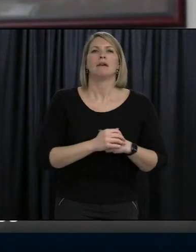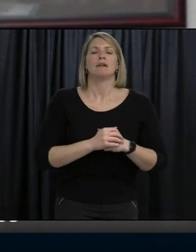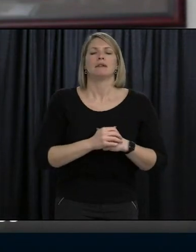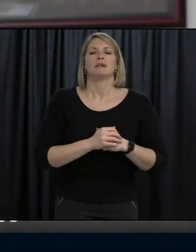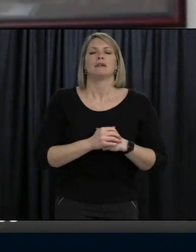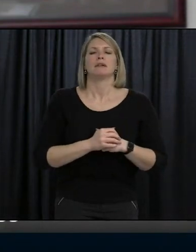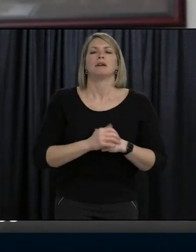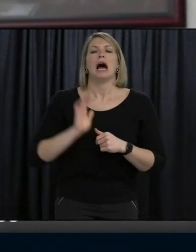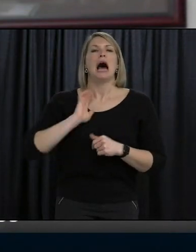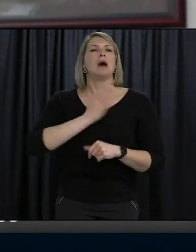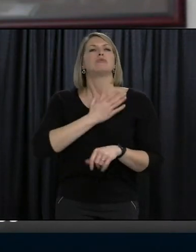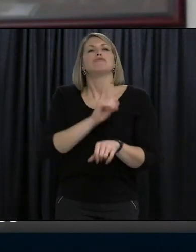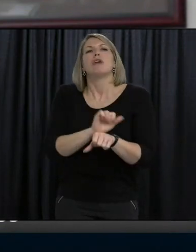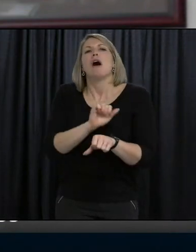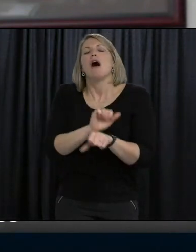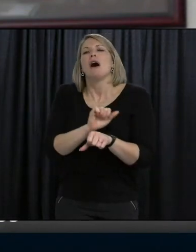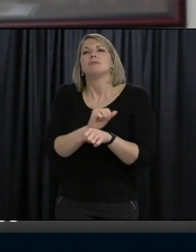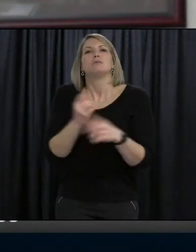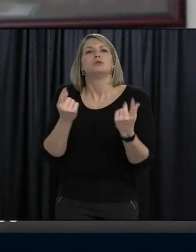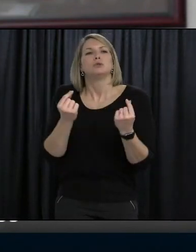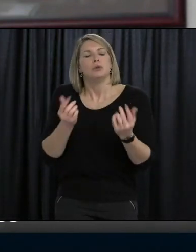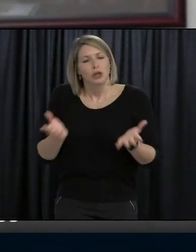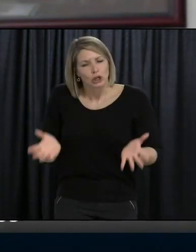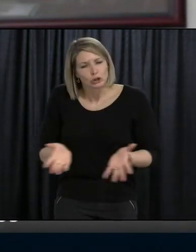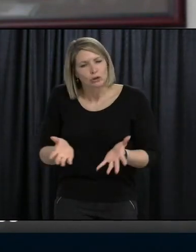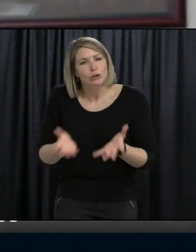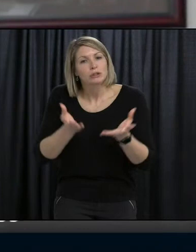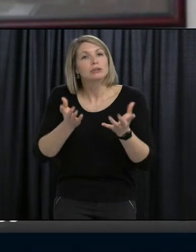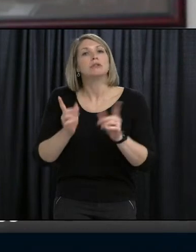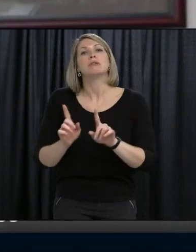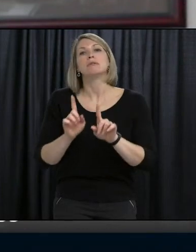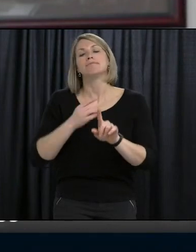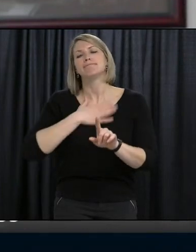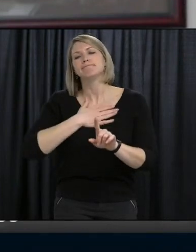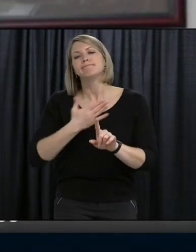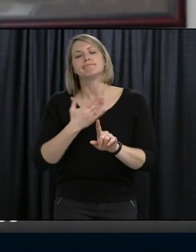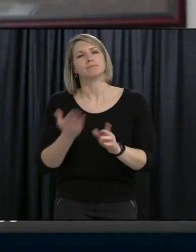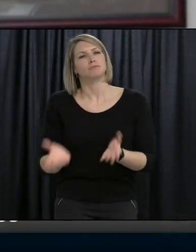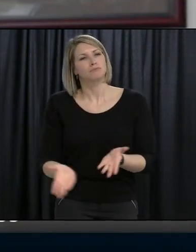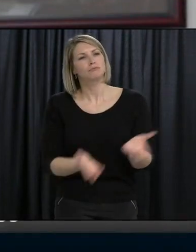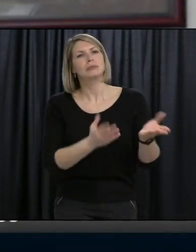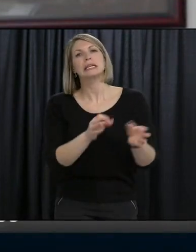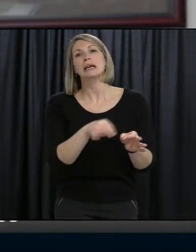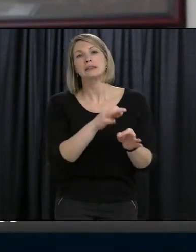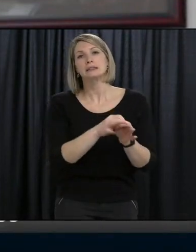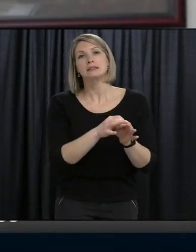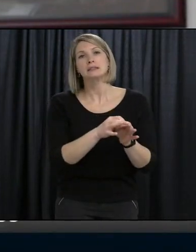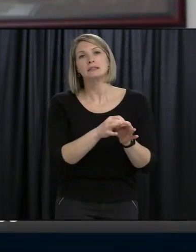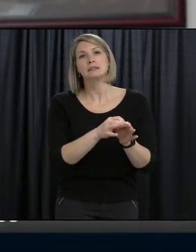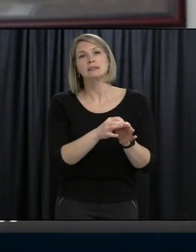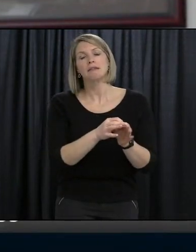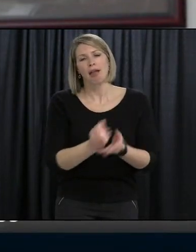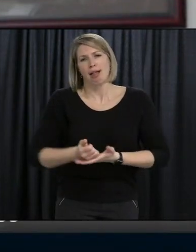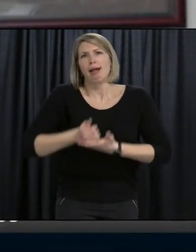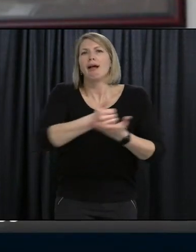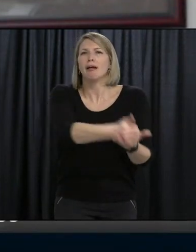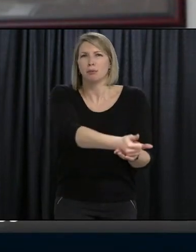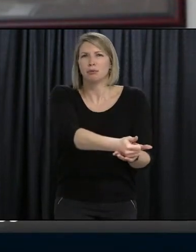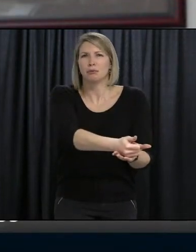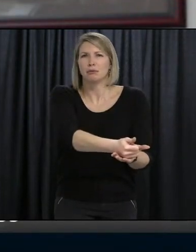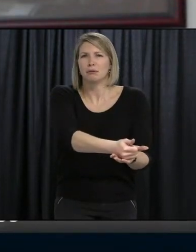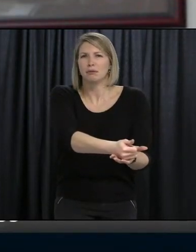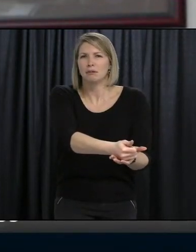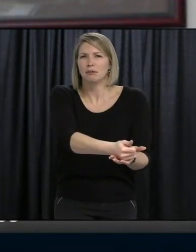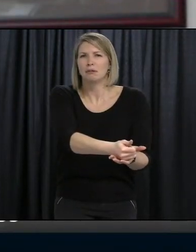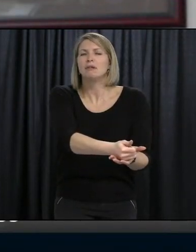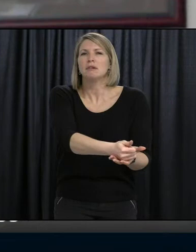mature members of society to encourage these individuals to feel they are able to step forward